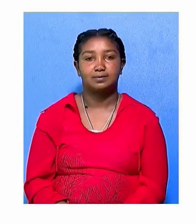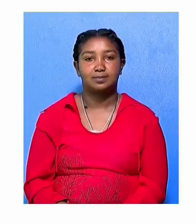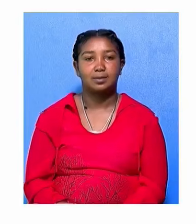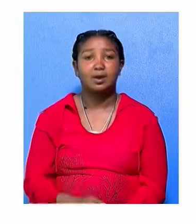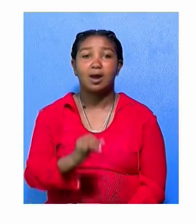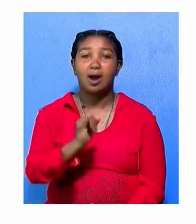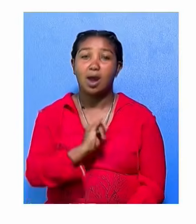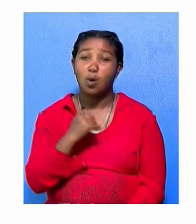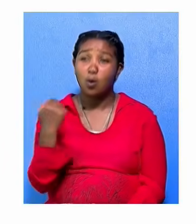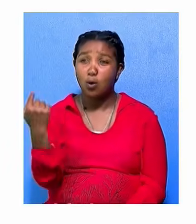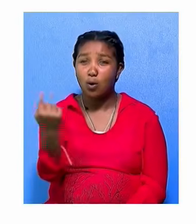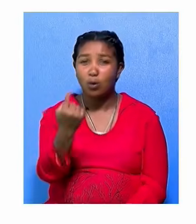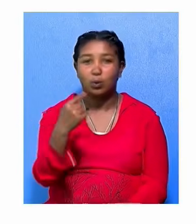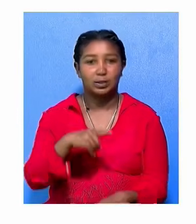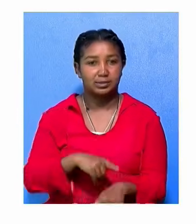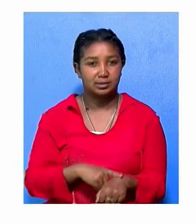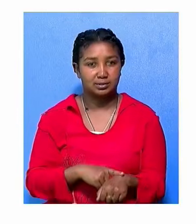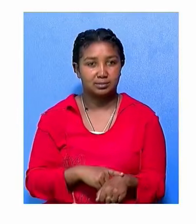always